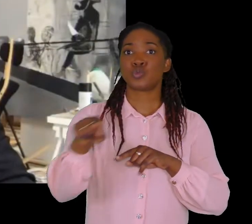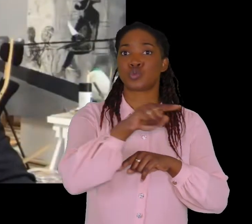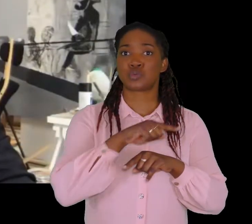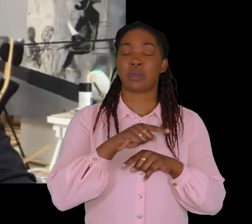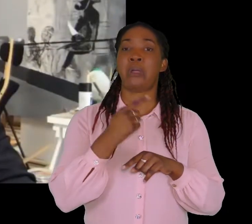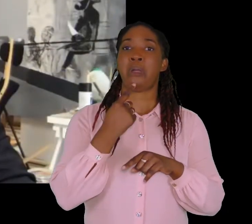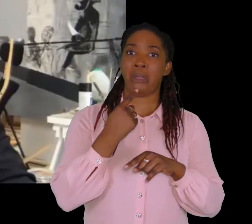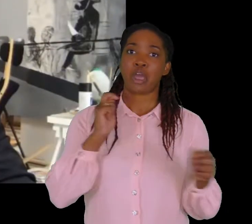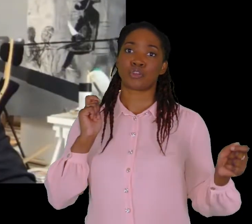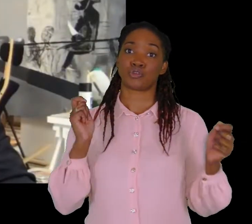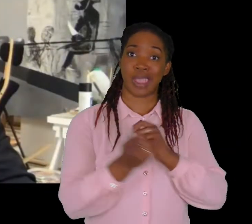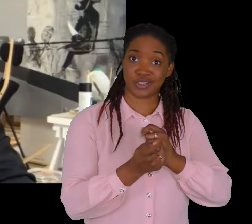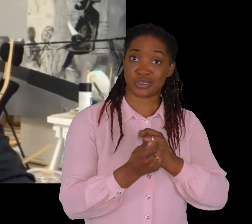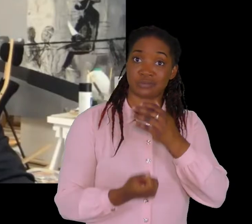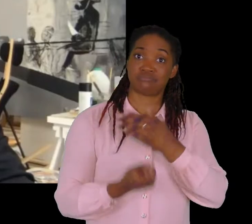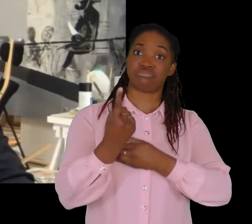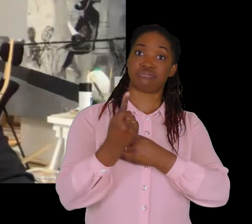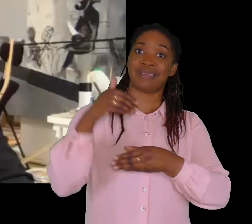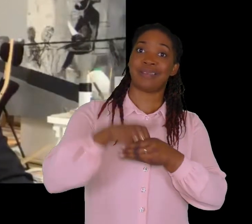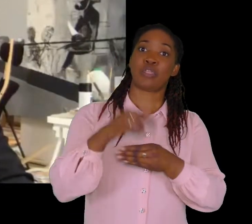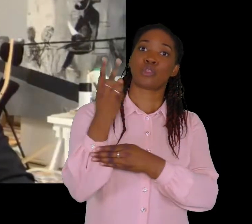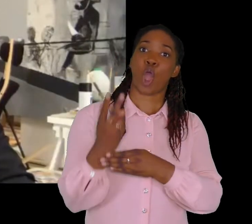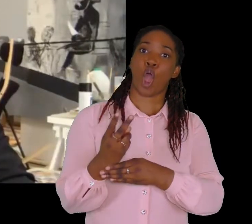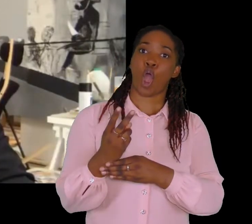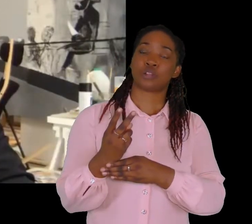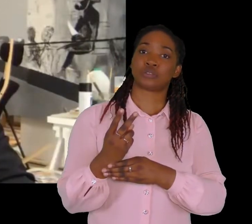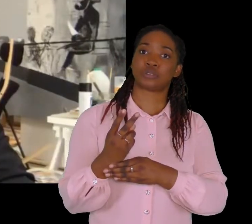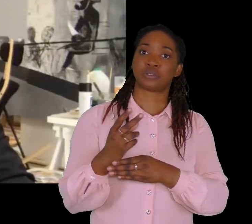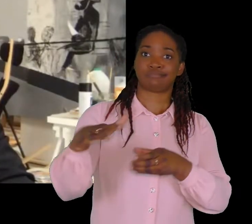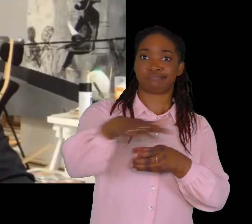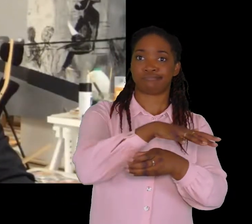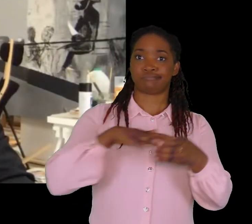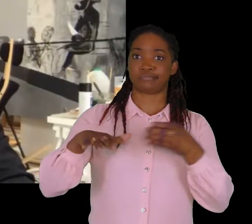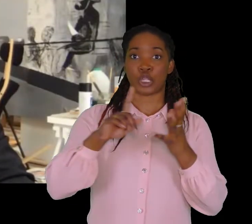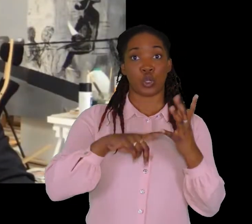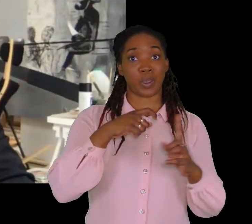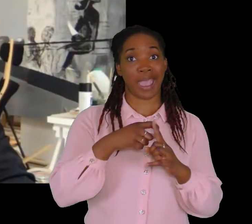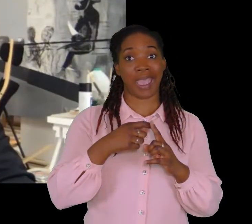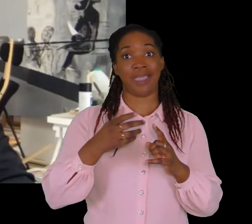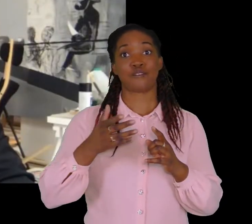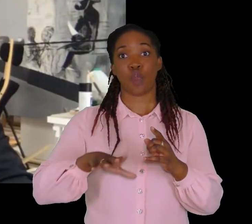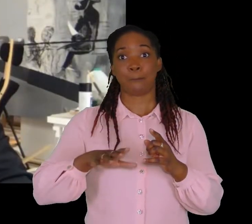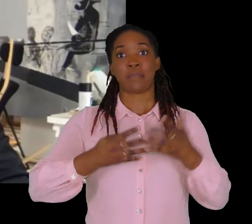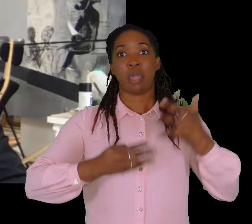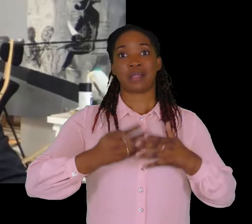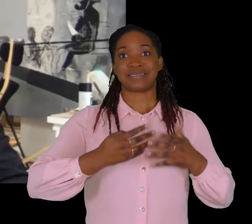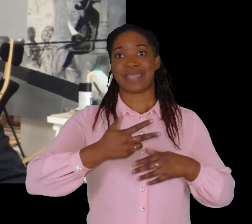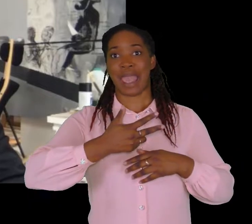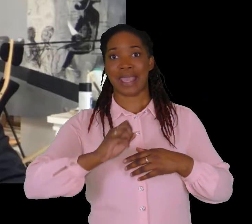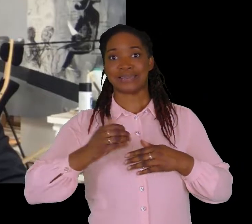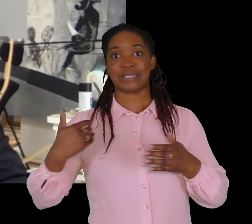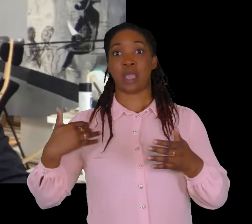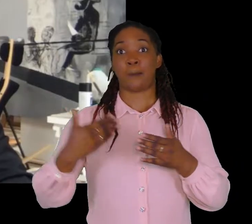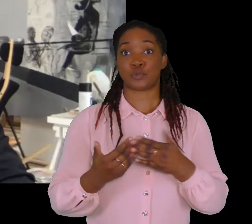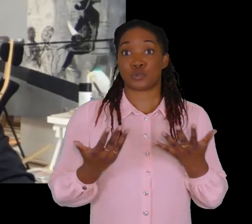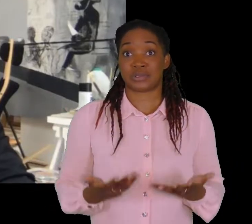the landmark changes that occurred in the art scene in London and in the UK generally from the 80s through the 90s and in fact